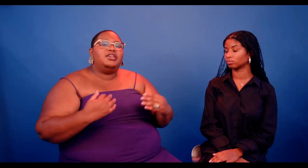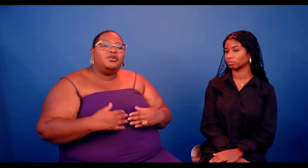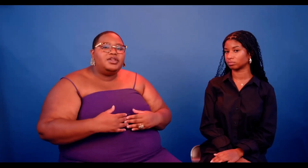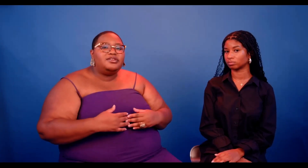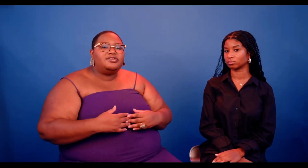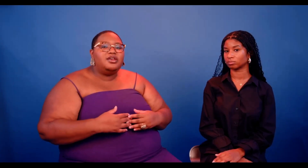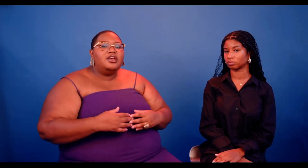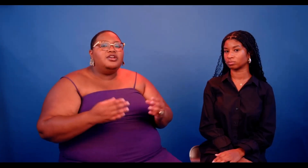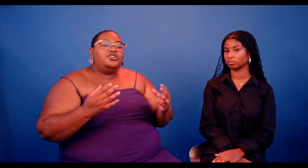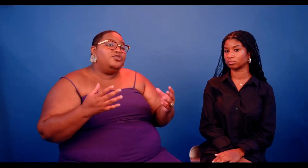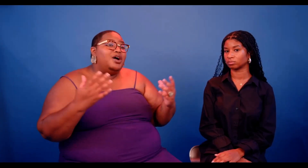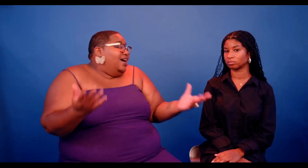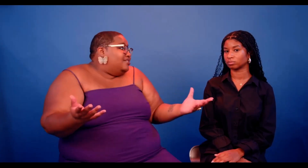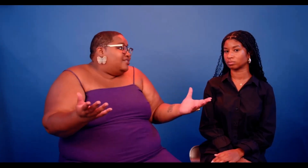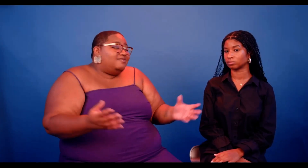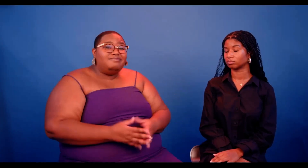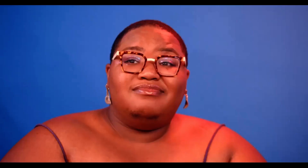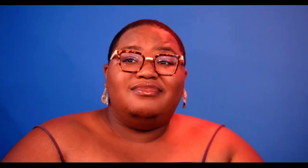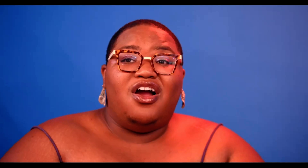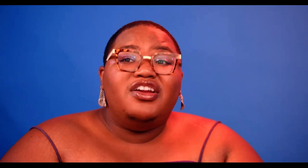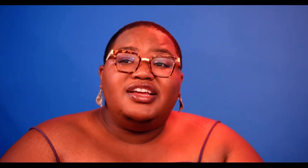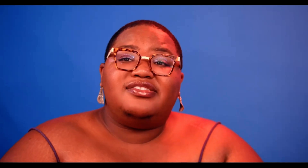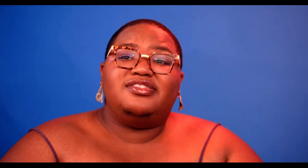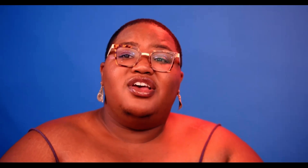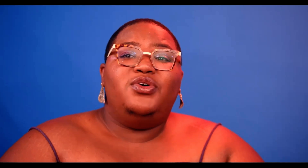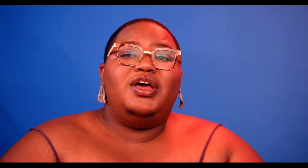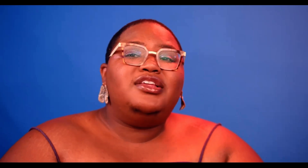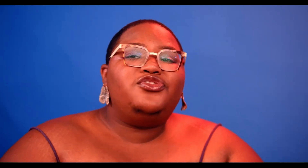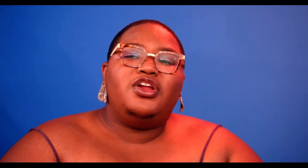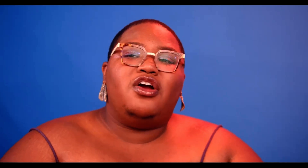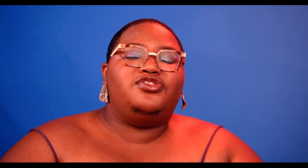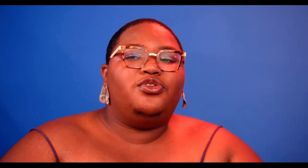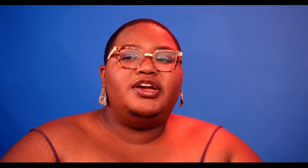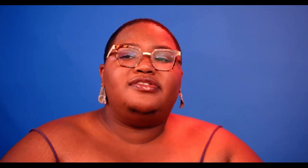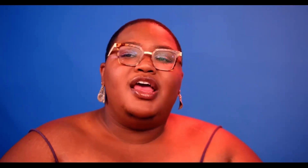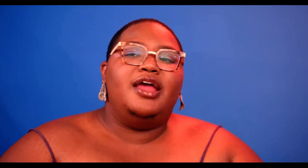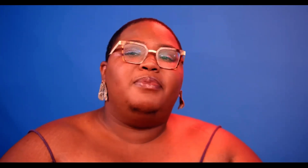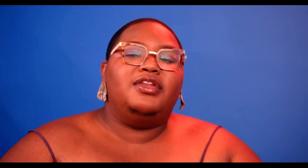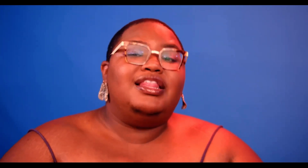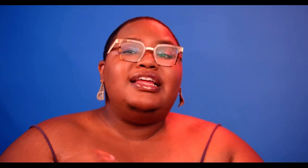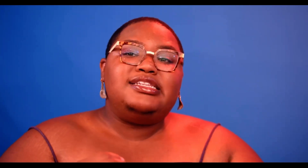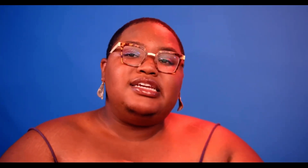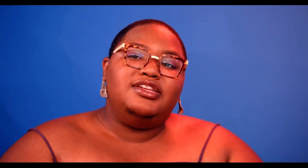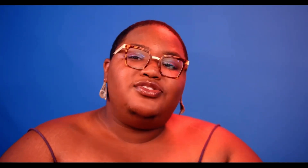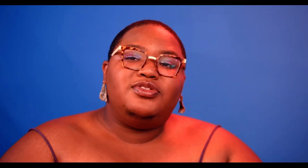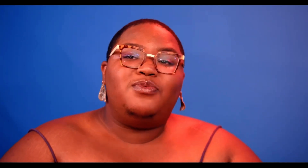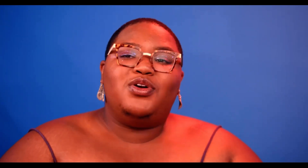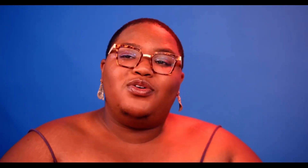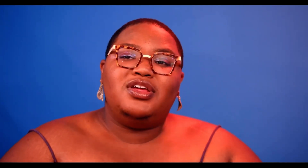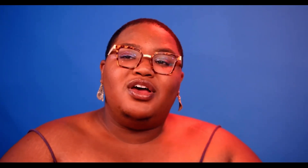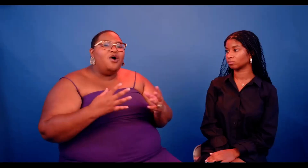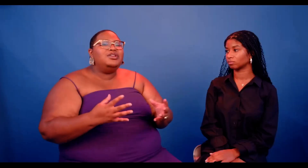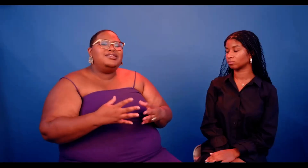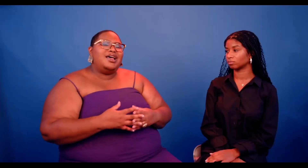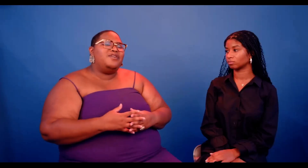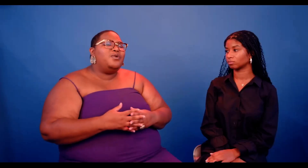goes unnoticed, to us, artists who illustrate our stories and birth light into the